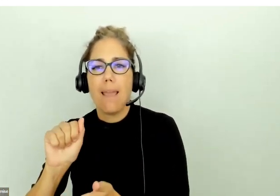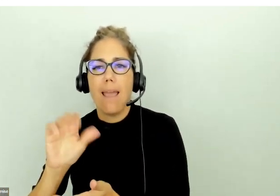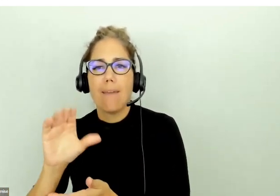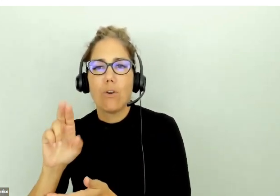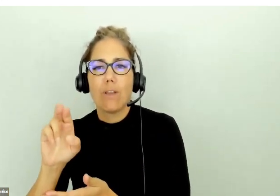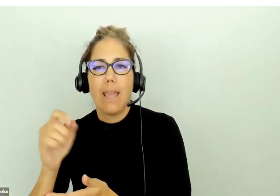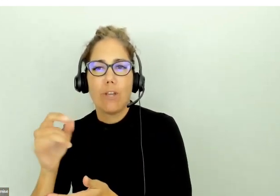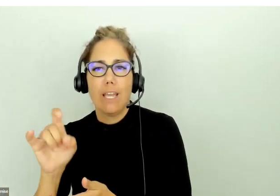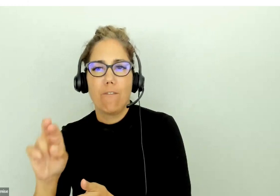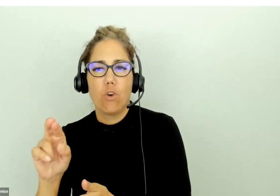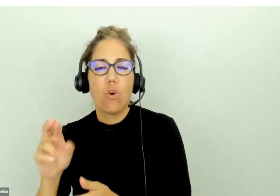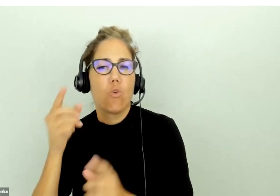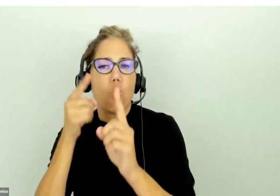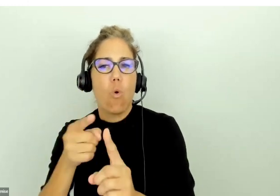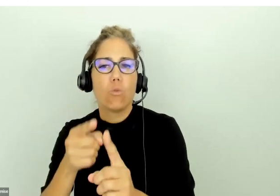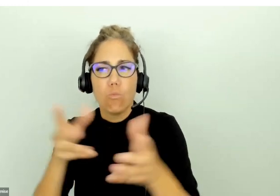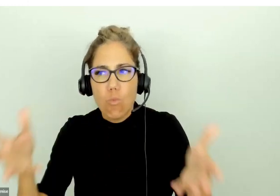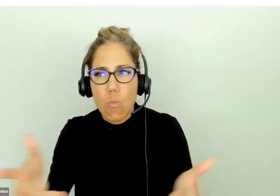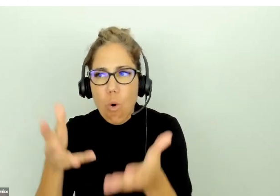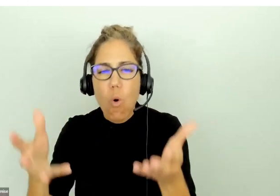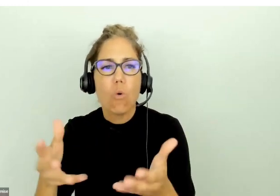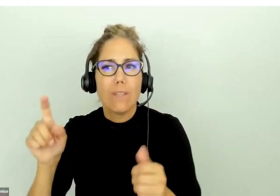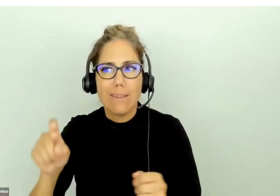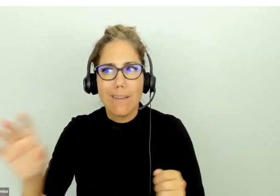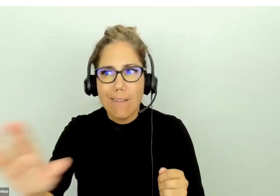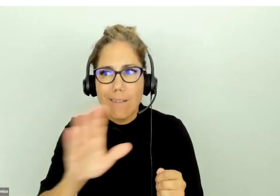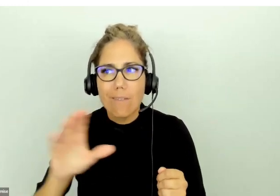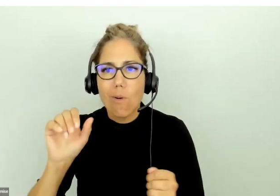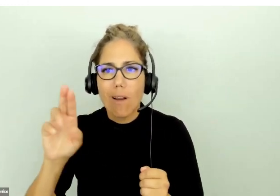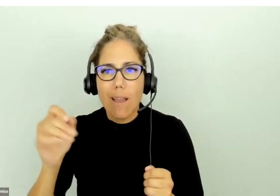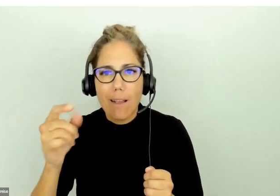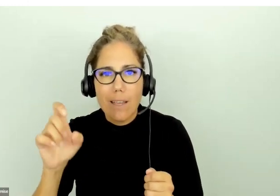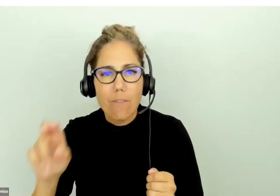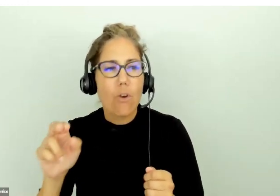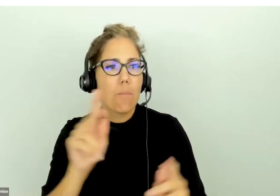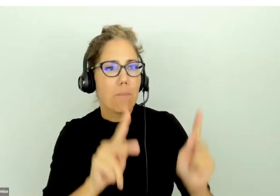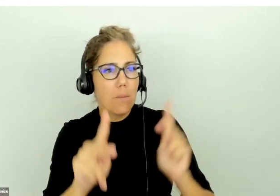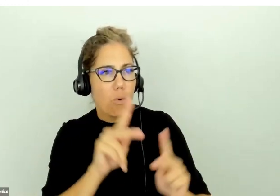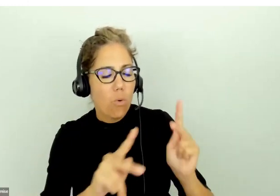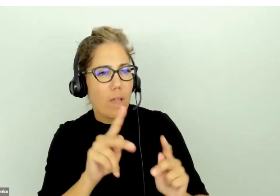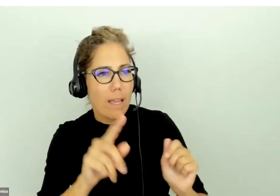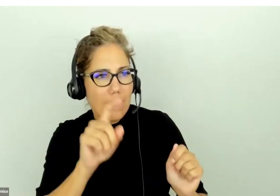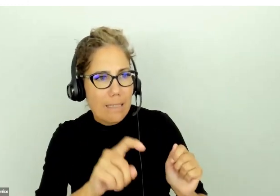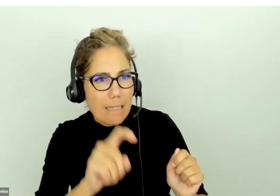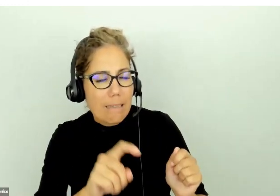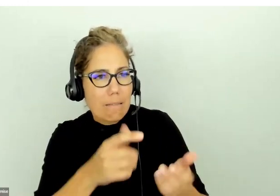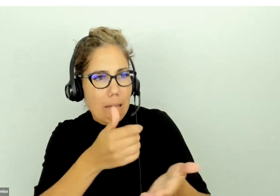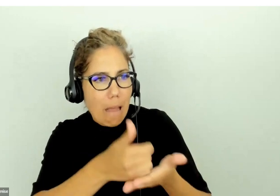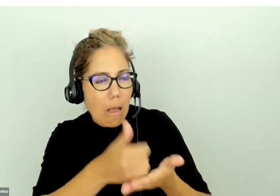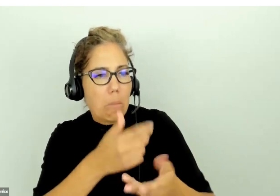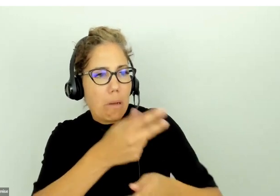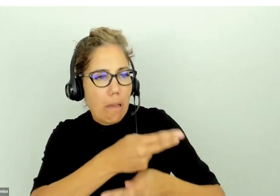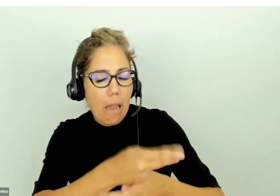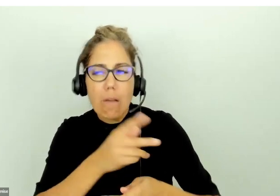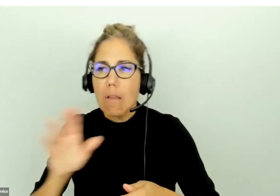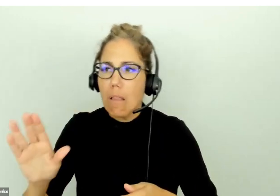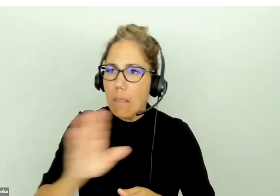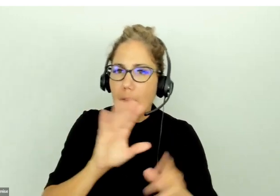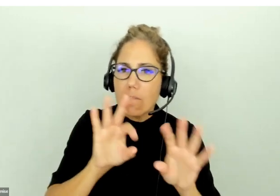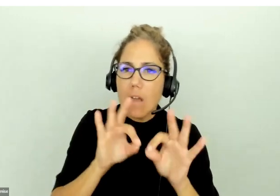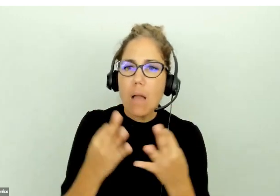goal of promoting the needs of caregivers, those receiving care, and their families, regardless of where